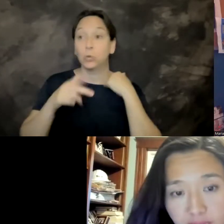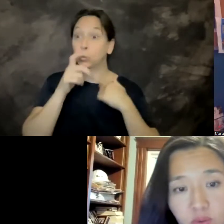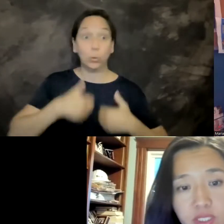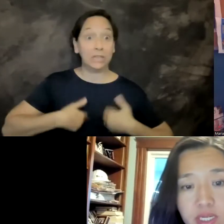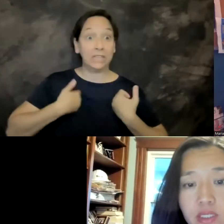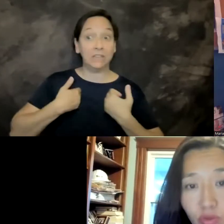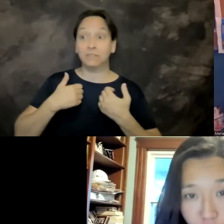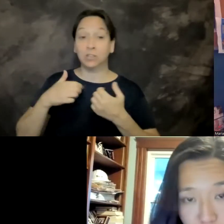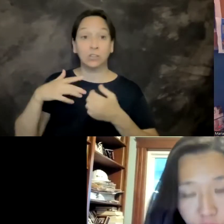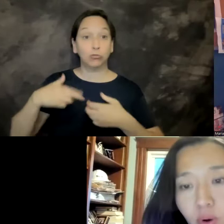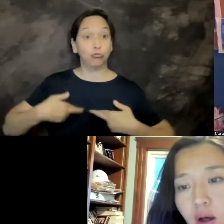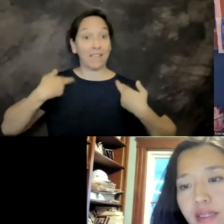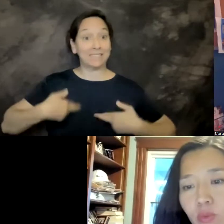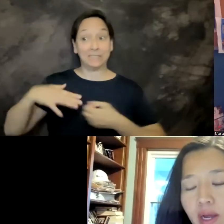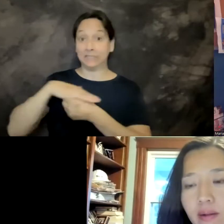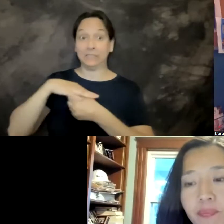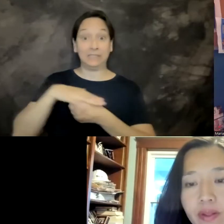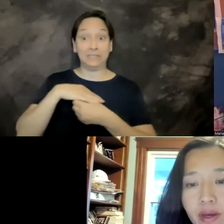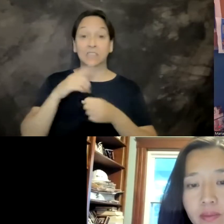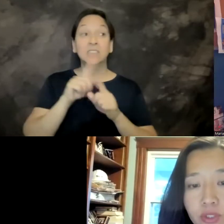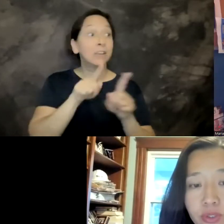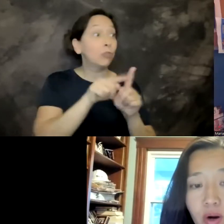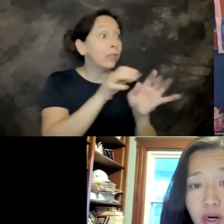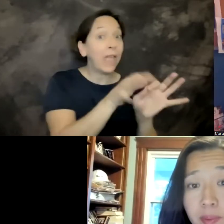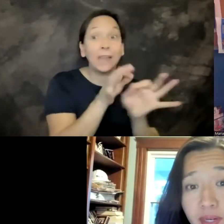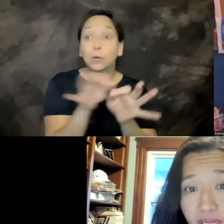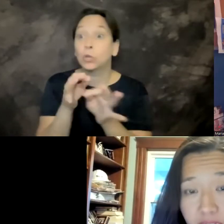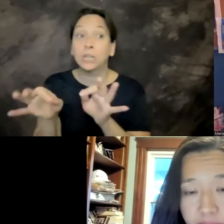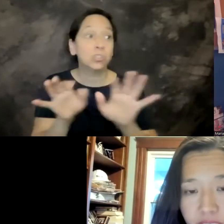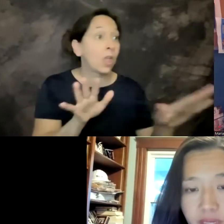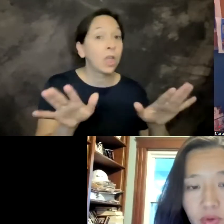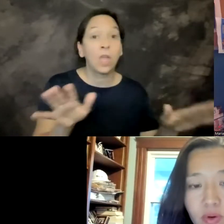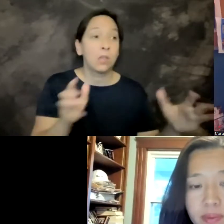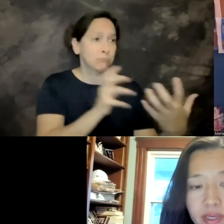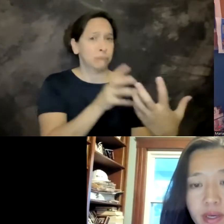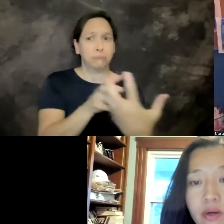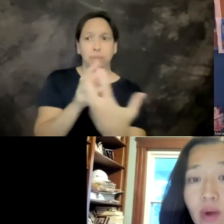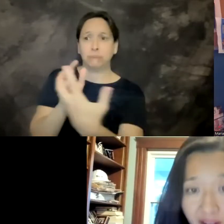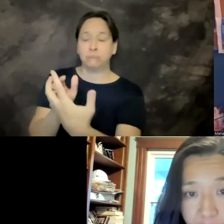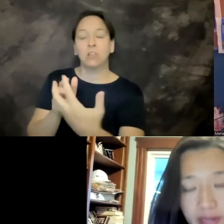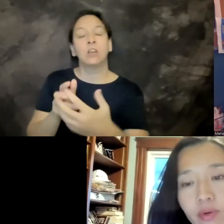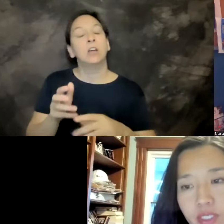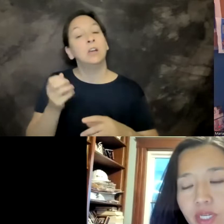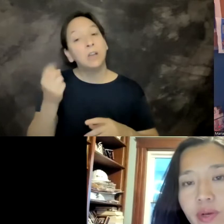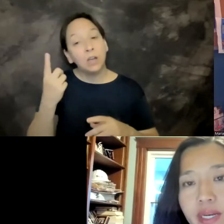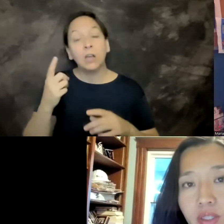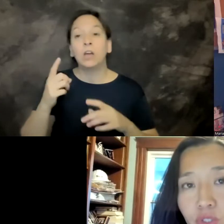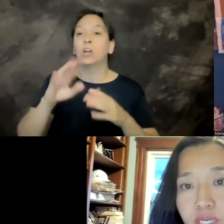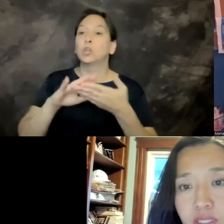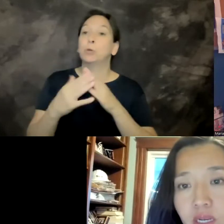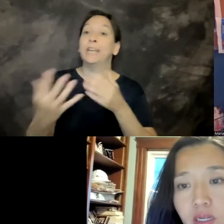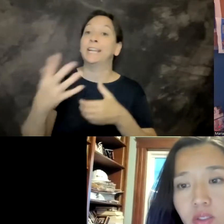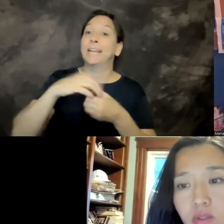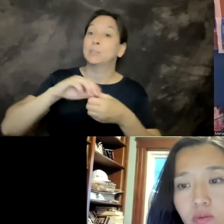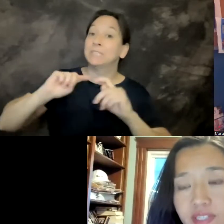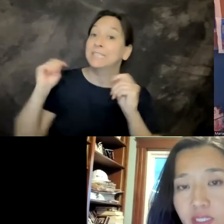multiple languages through you all as well, to our community engagement team who have been and will continue hitting the